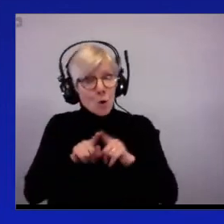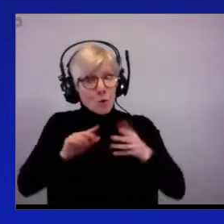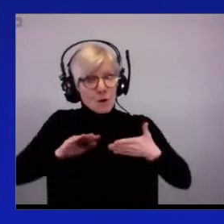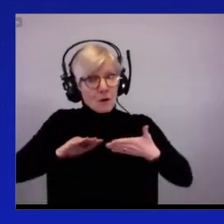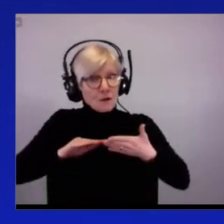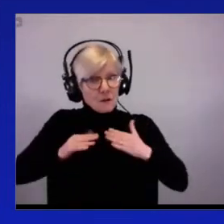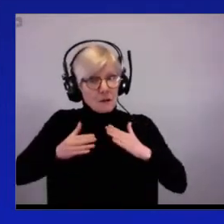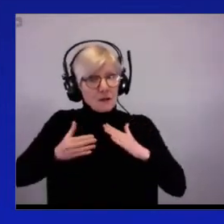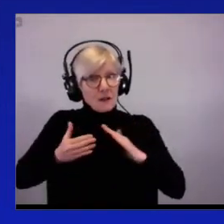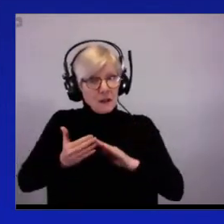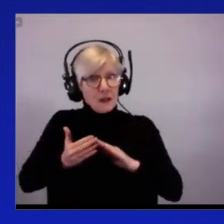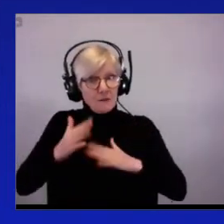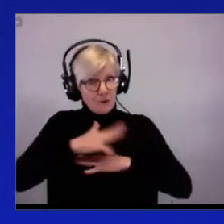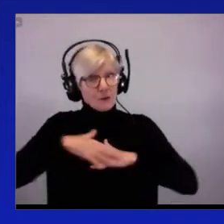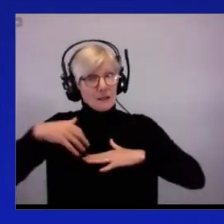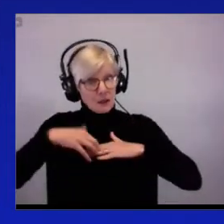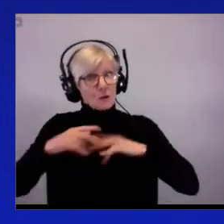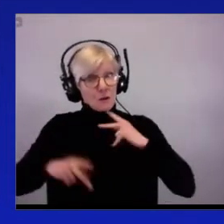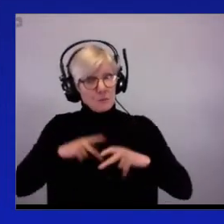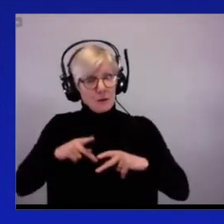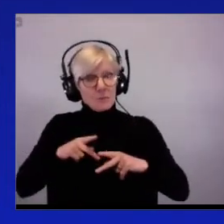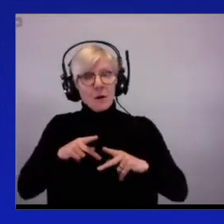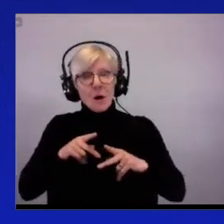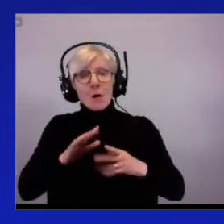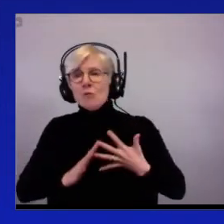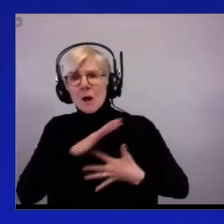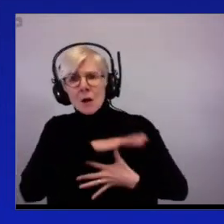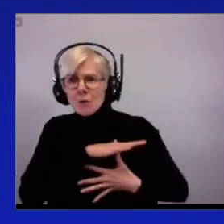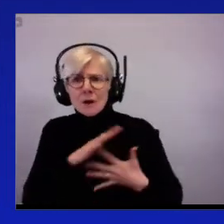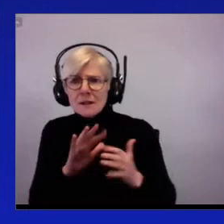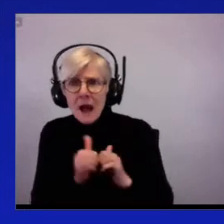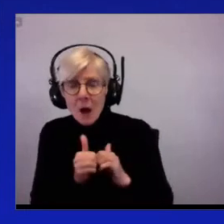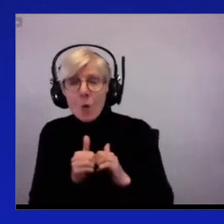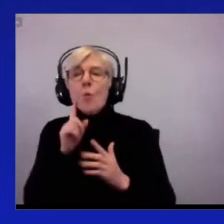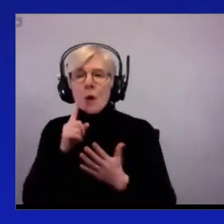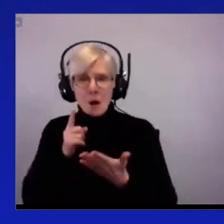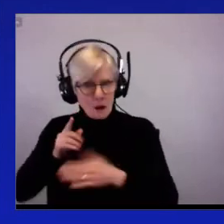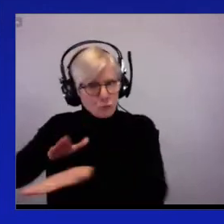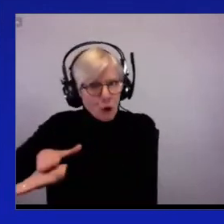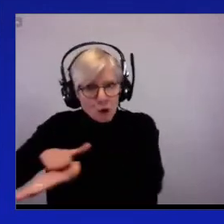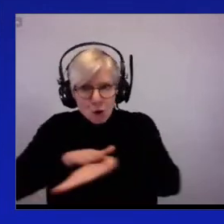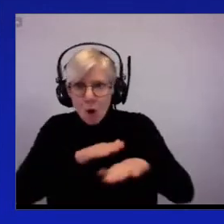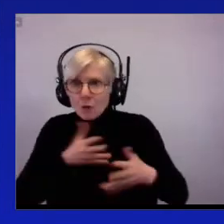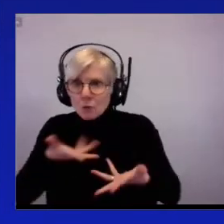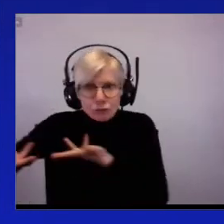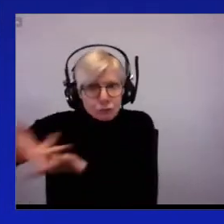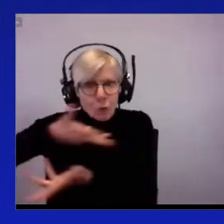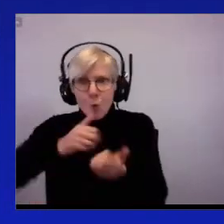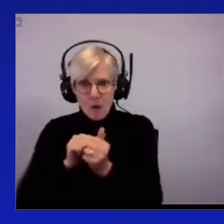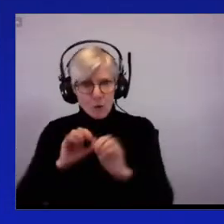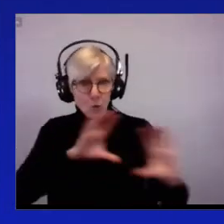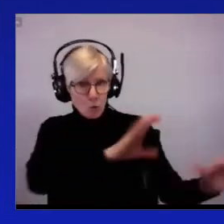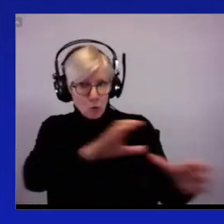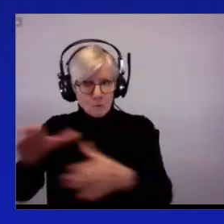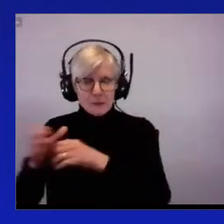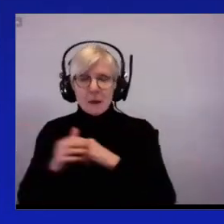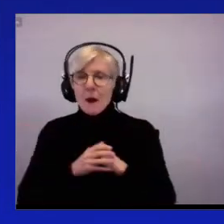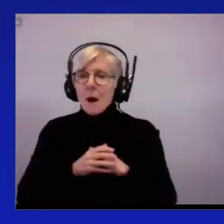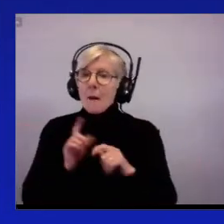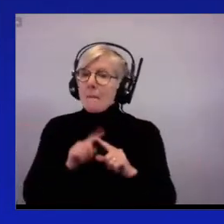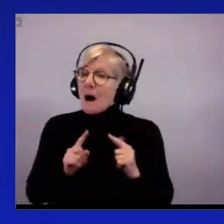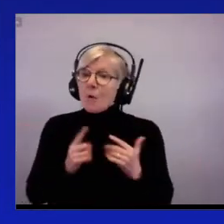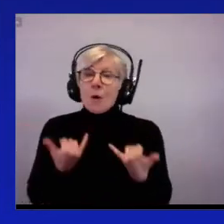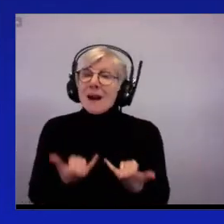populations. So the province is continuing this work. What I would underline is that age is the most